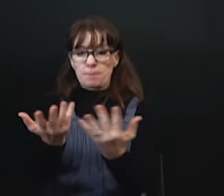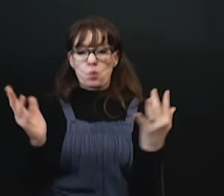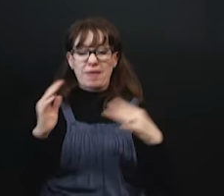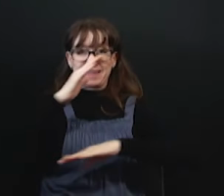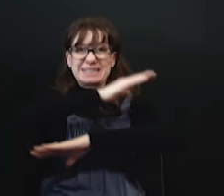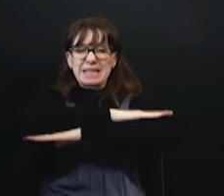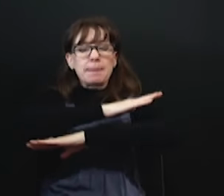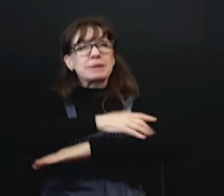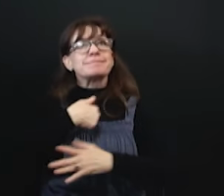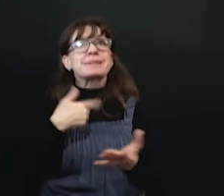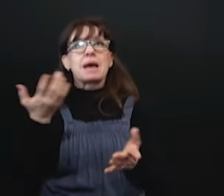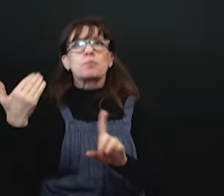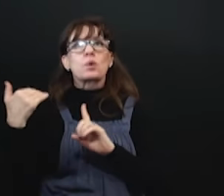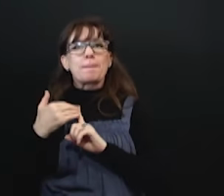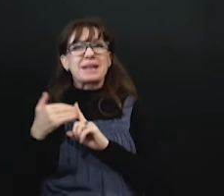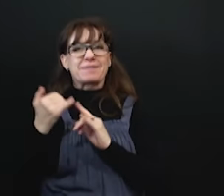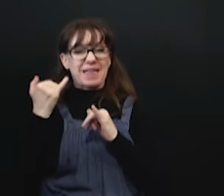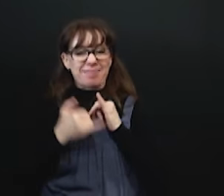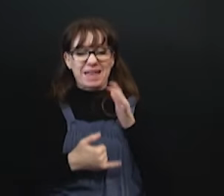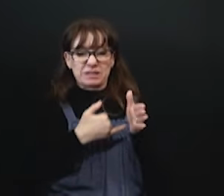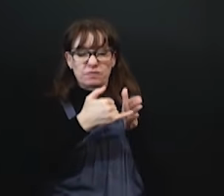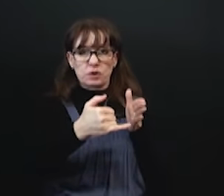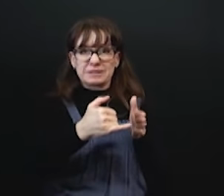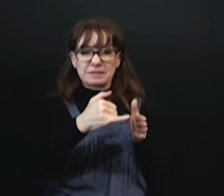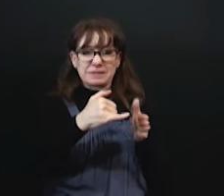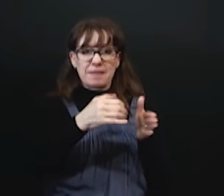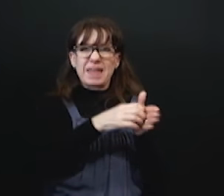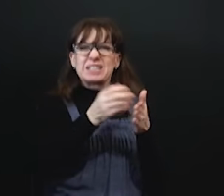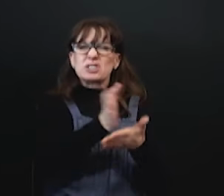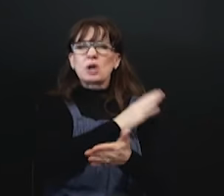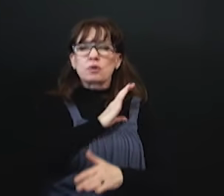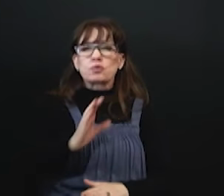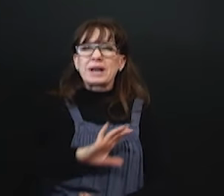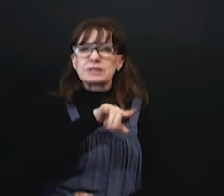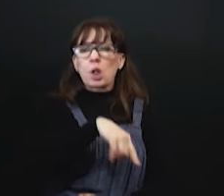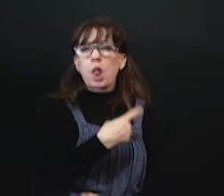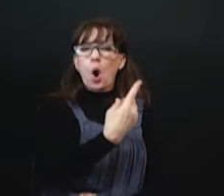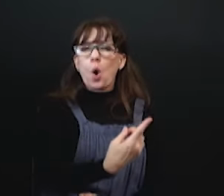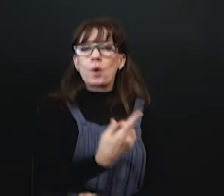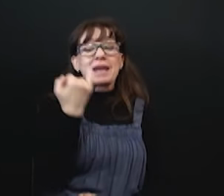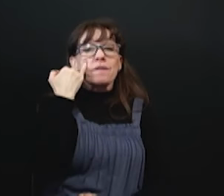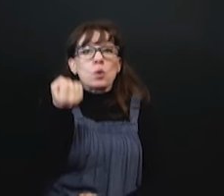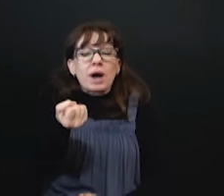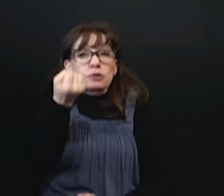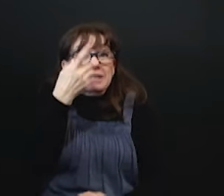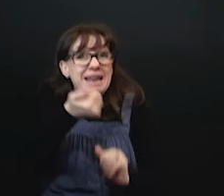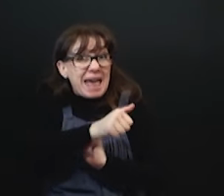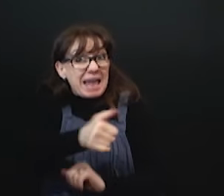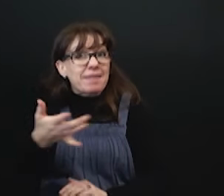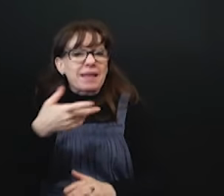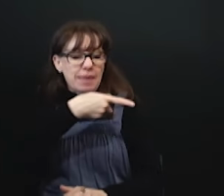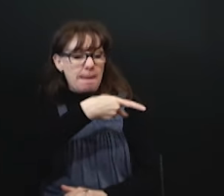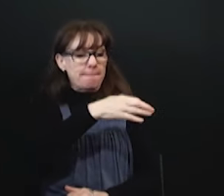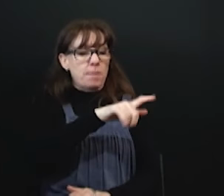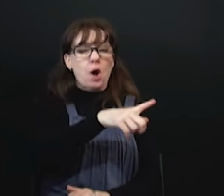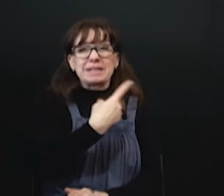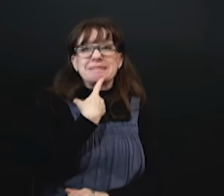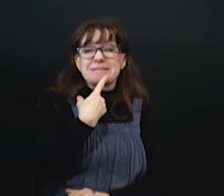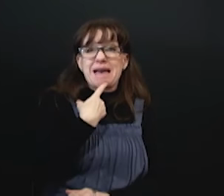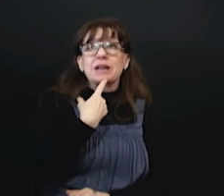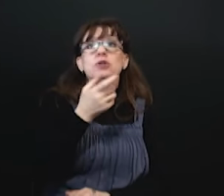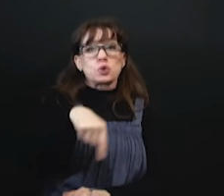reminded of the last verse of In Christ Alone, that contemporary hymn. If you understand anything that Paul is saying here, then